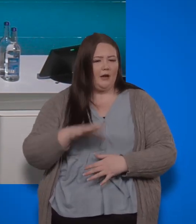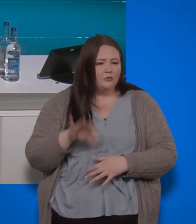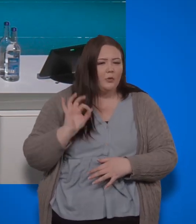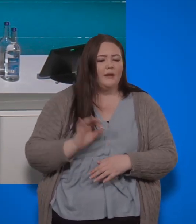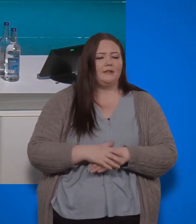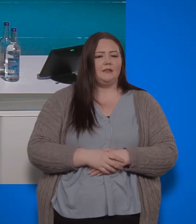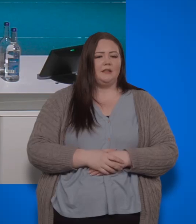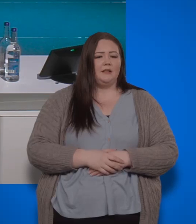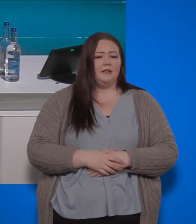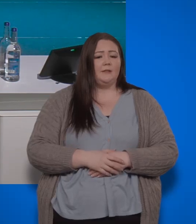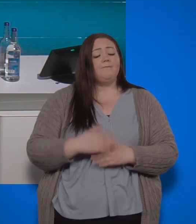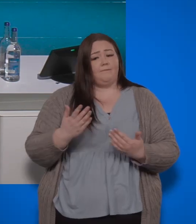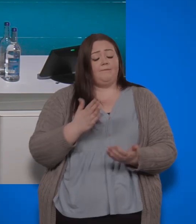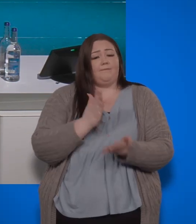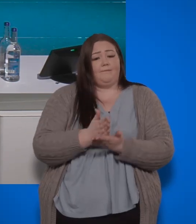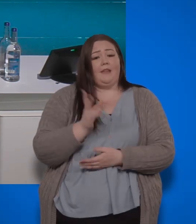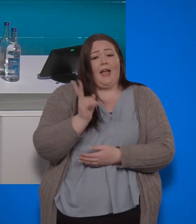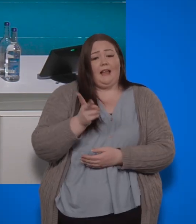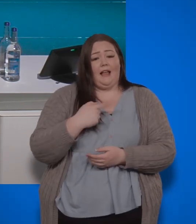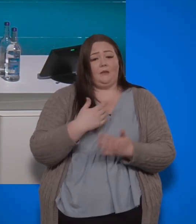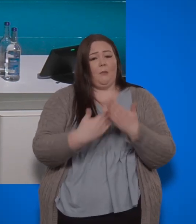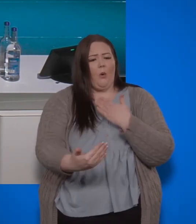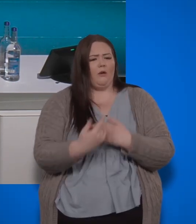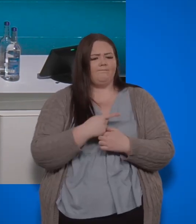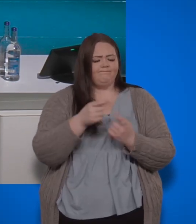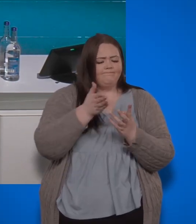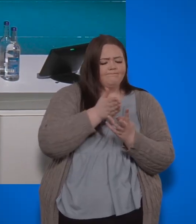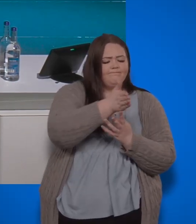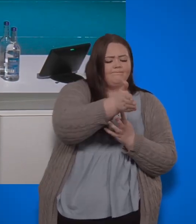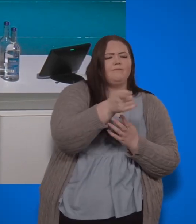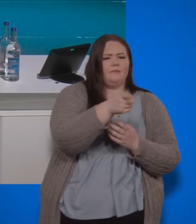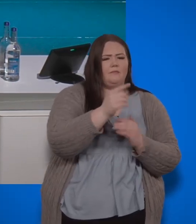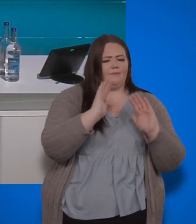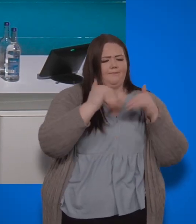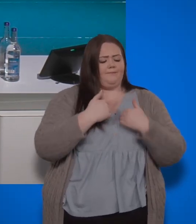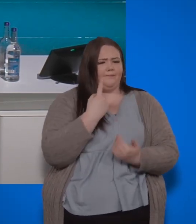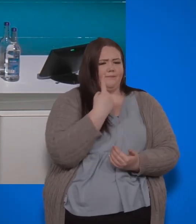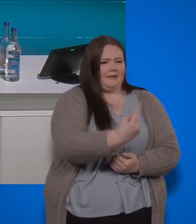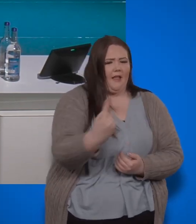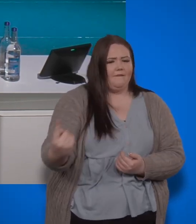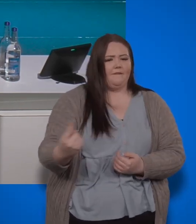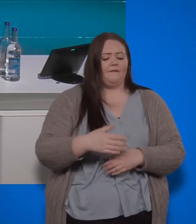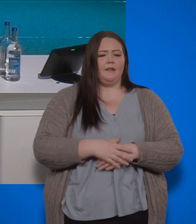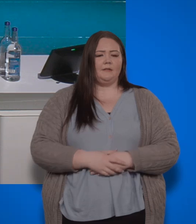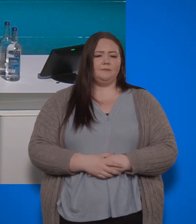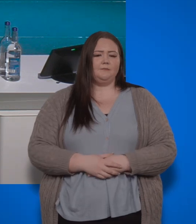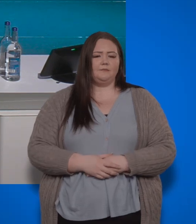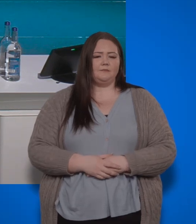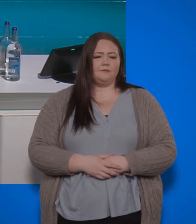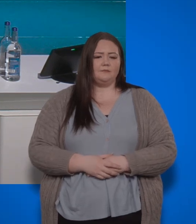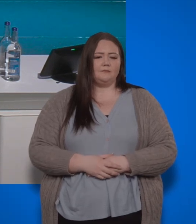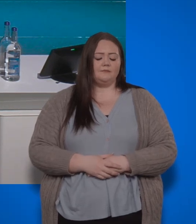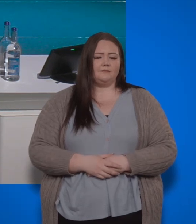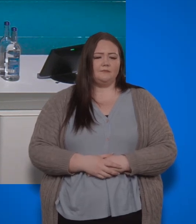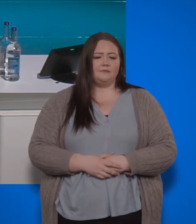And so I think this is a very strong individualistic strain within modern liberalism.